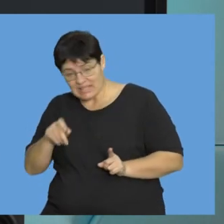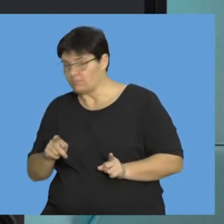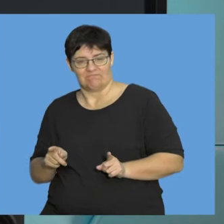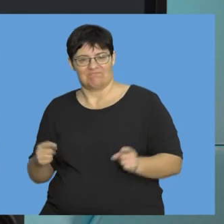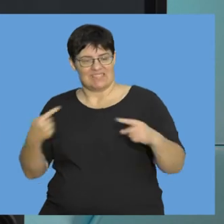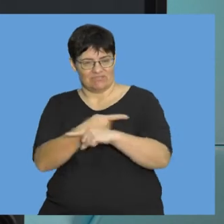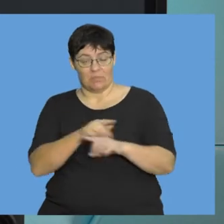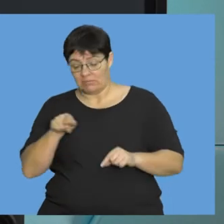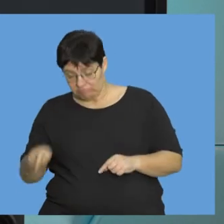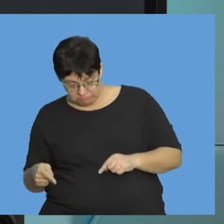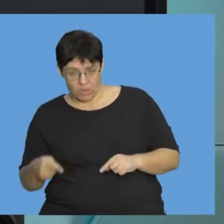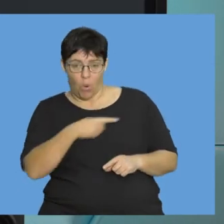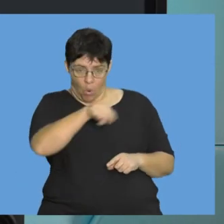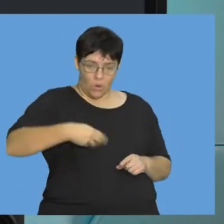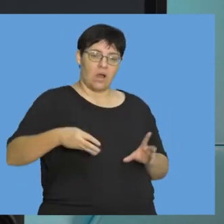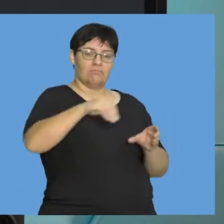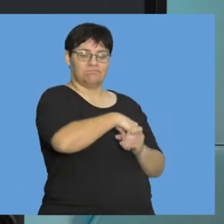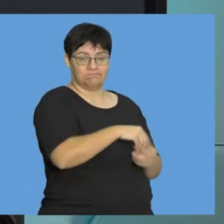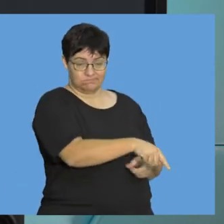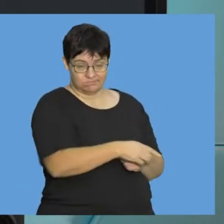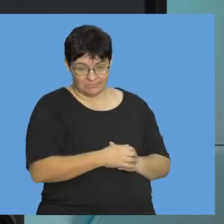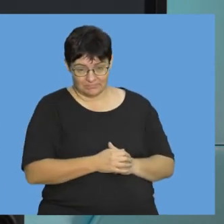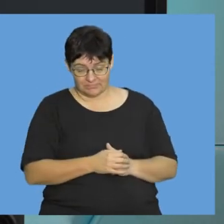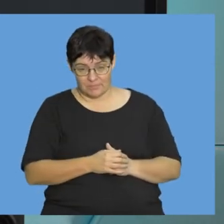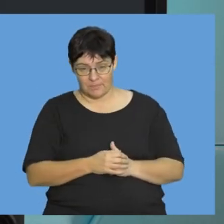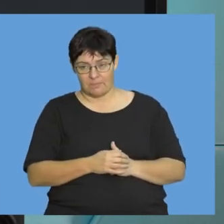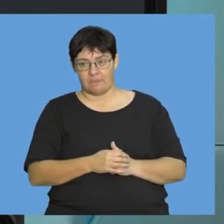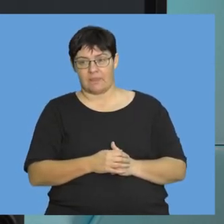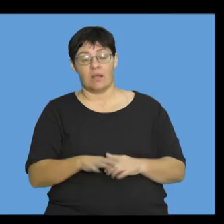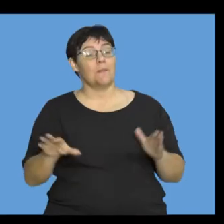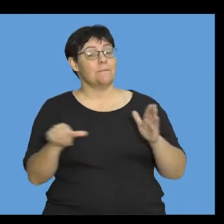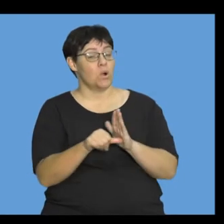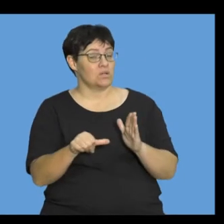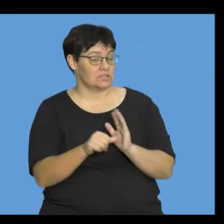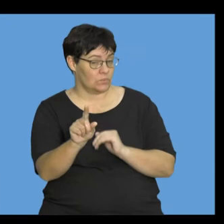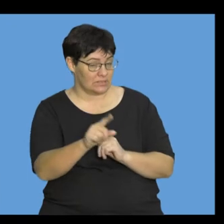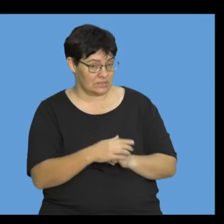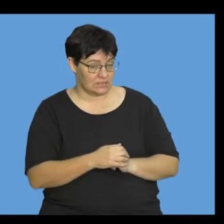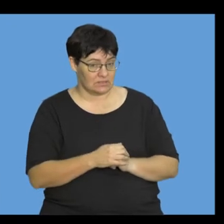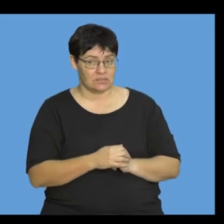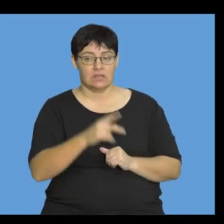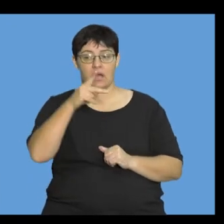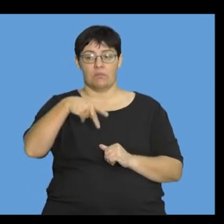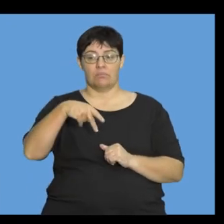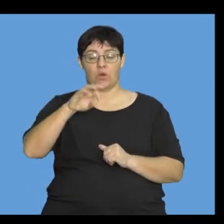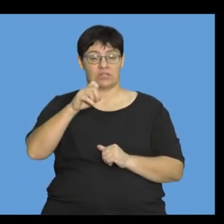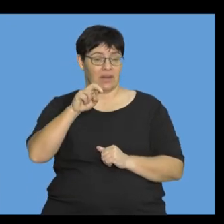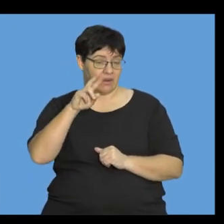are proteins. And we touched on this right in the segment earlier. Okay, very important,